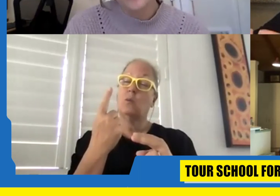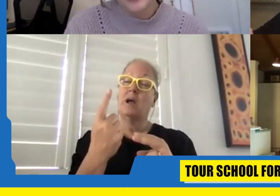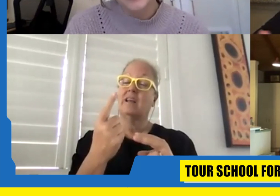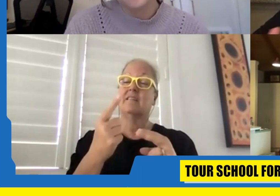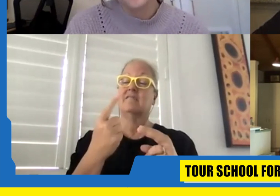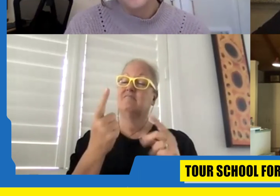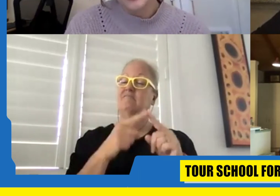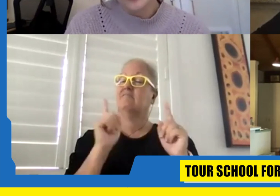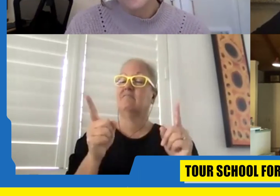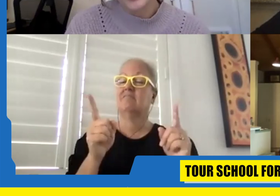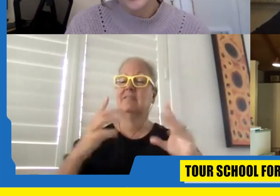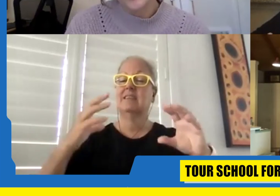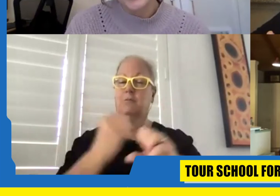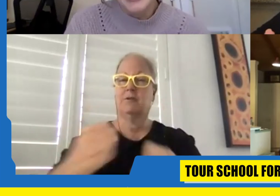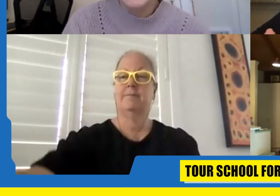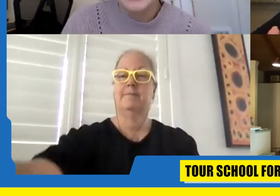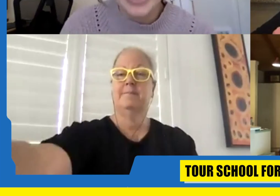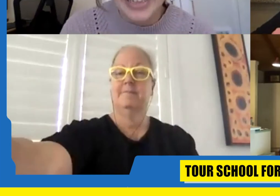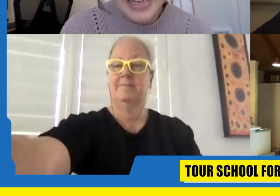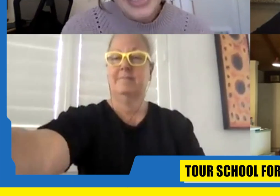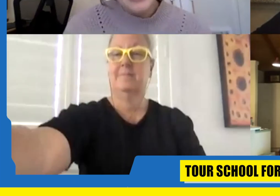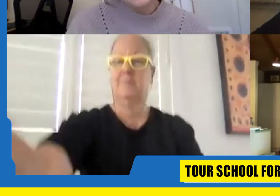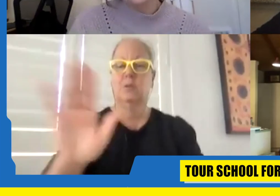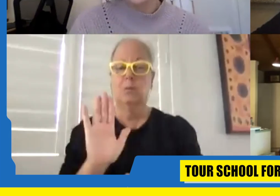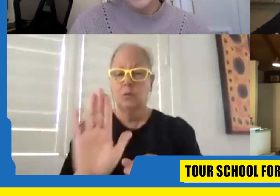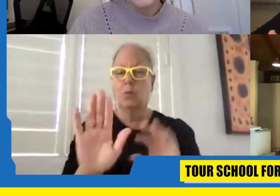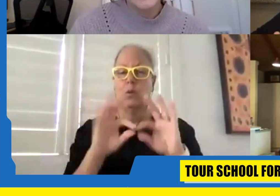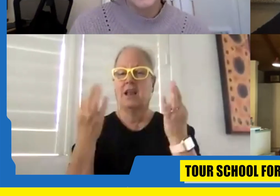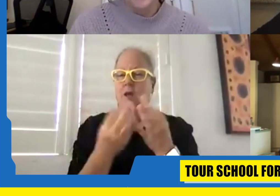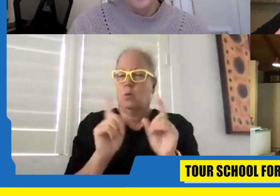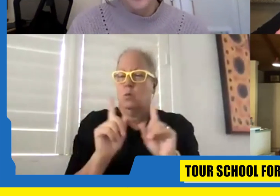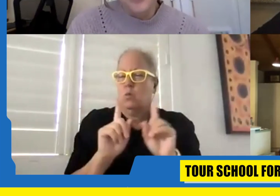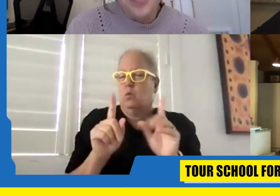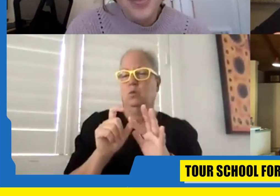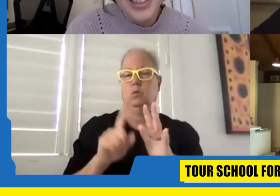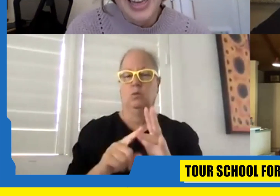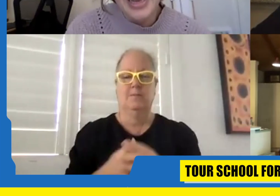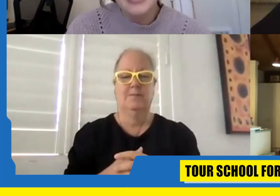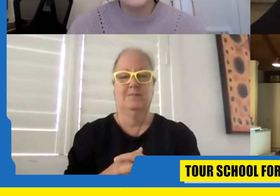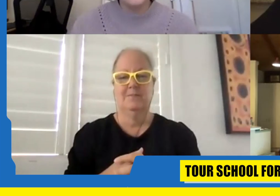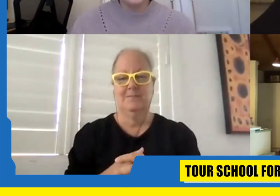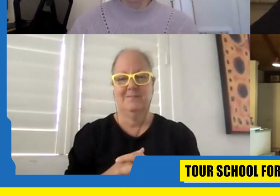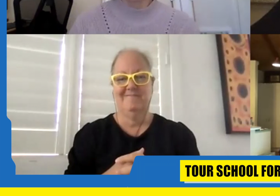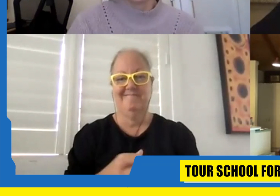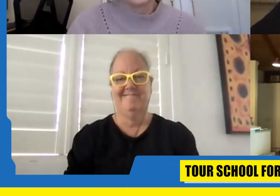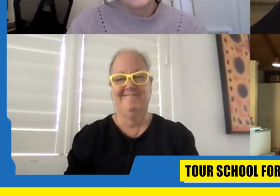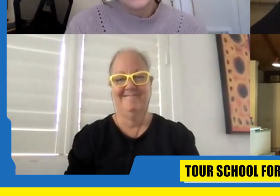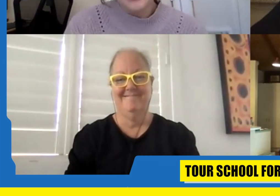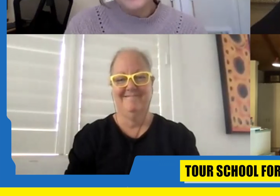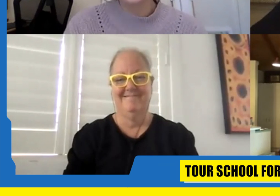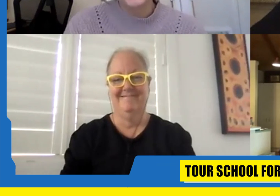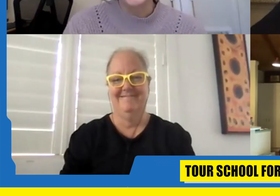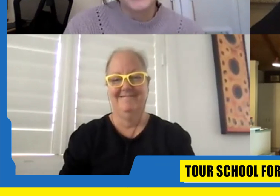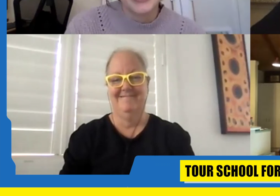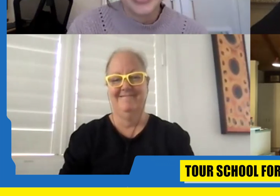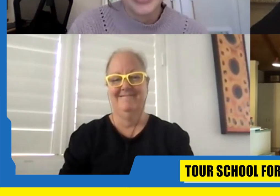possible, of what your organisation does. It's so not possible.